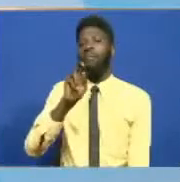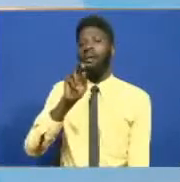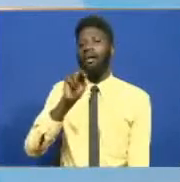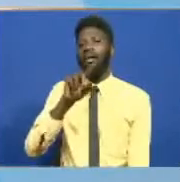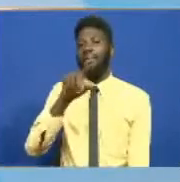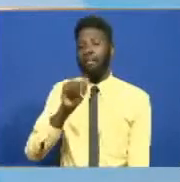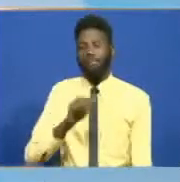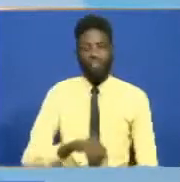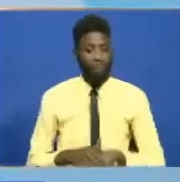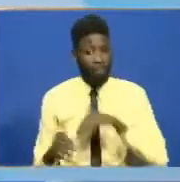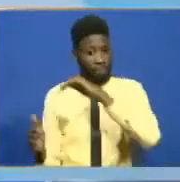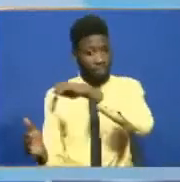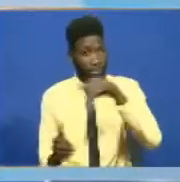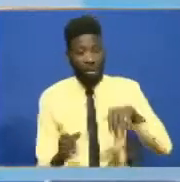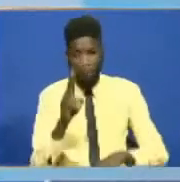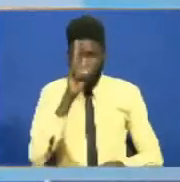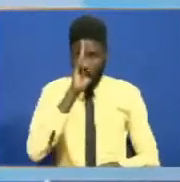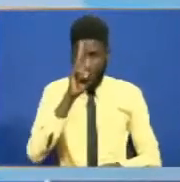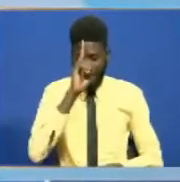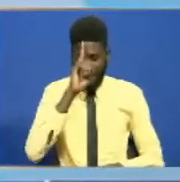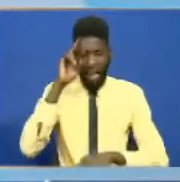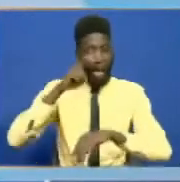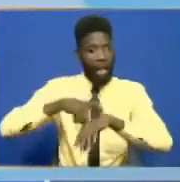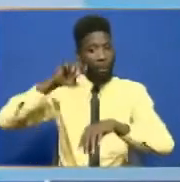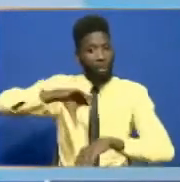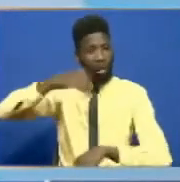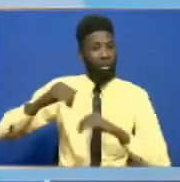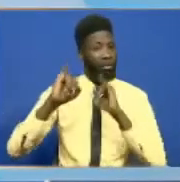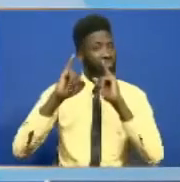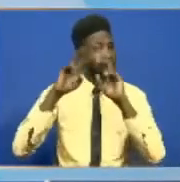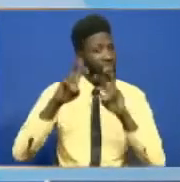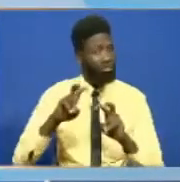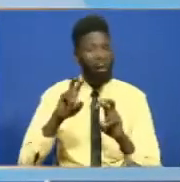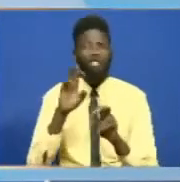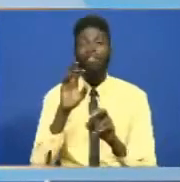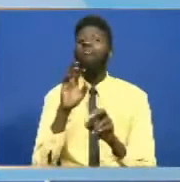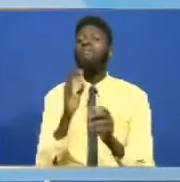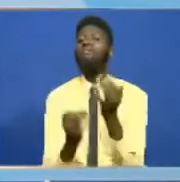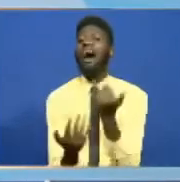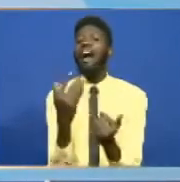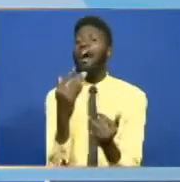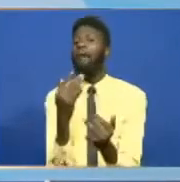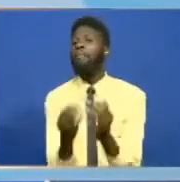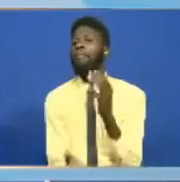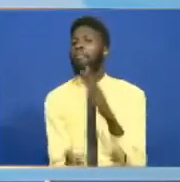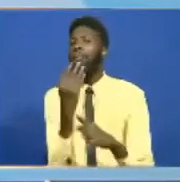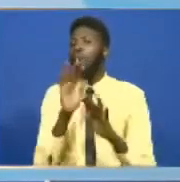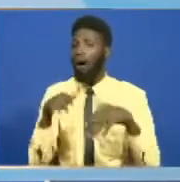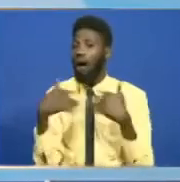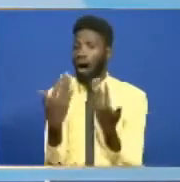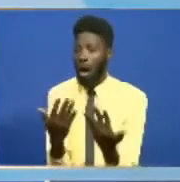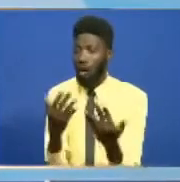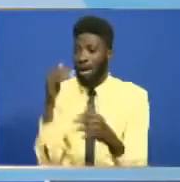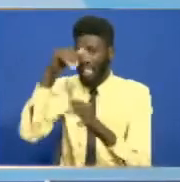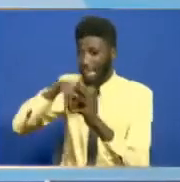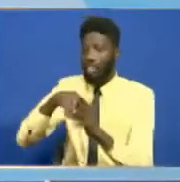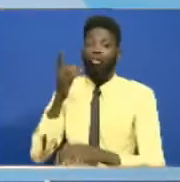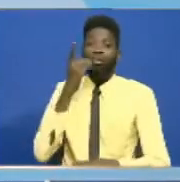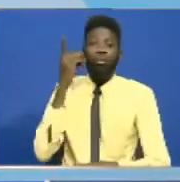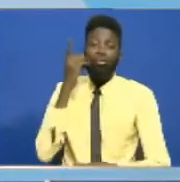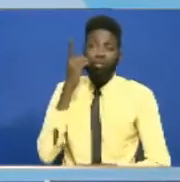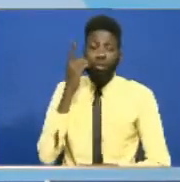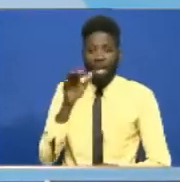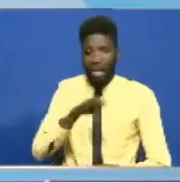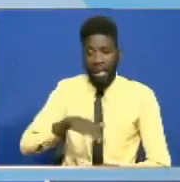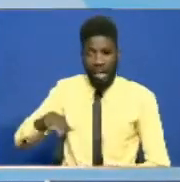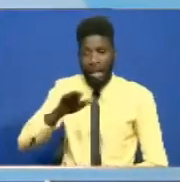The news police in Embu County are investigating the cause of a fire that broke out in one of the dormitories at the Kirimari Boys